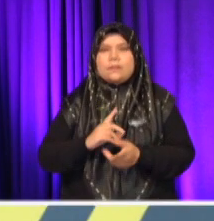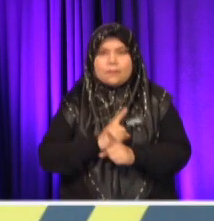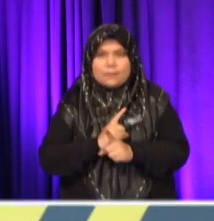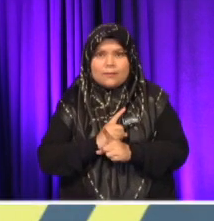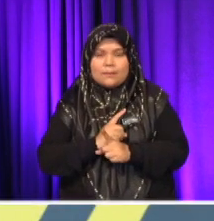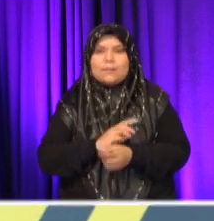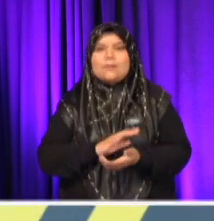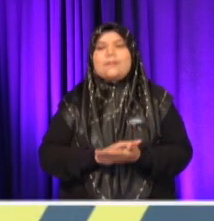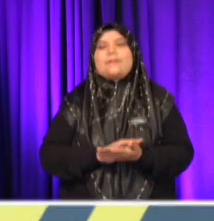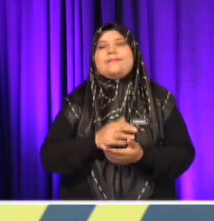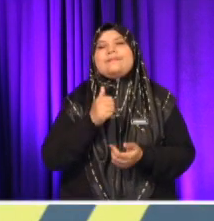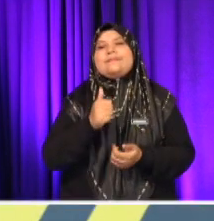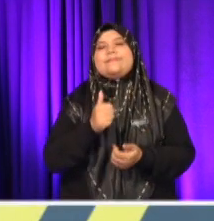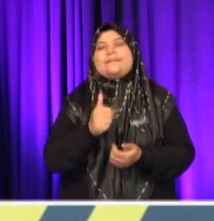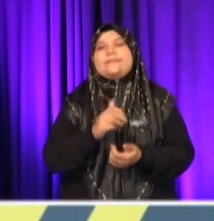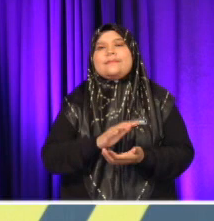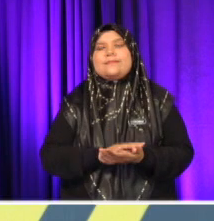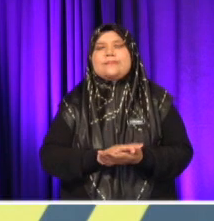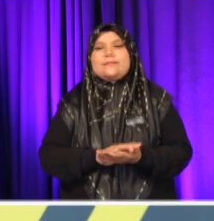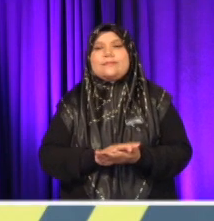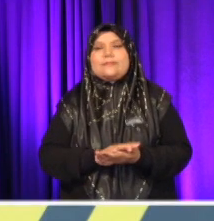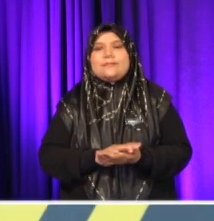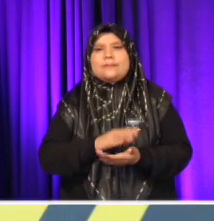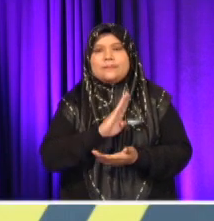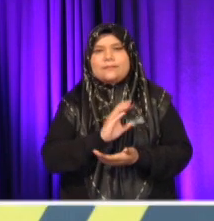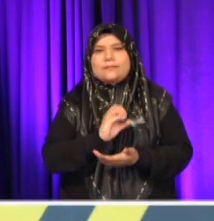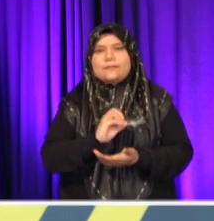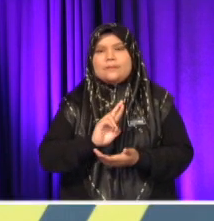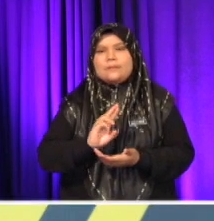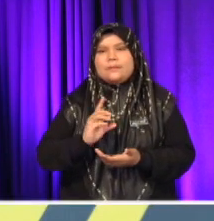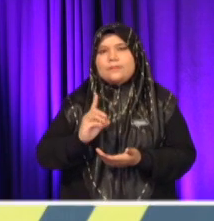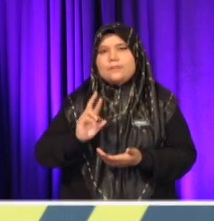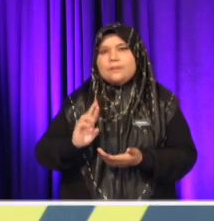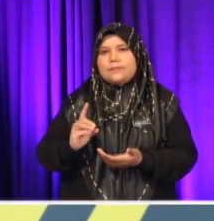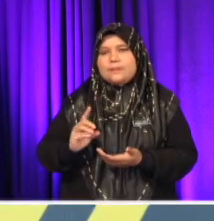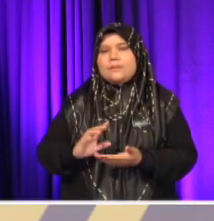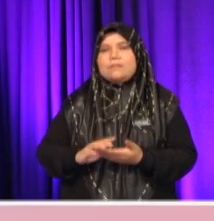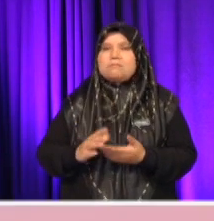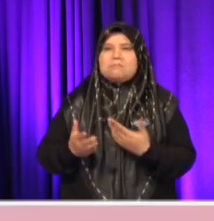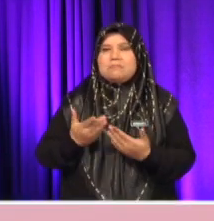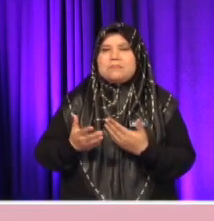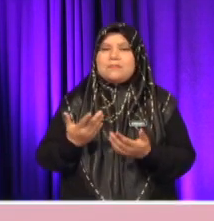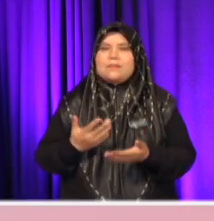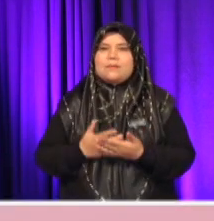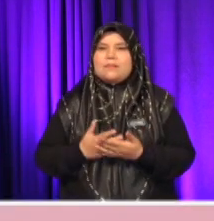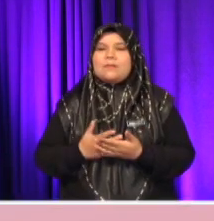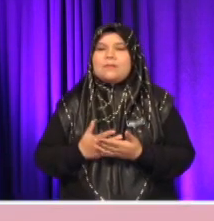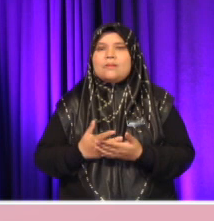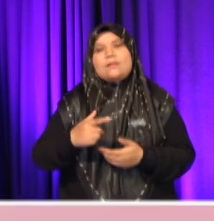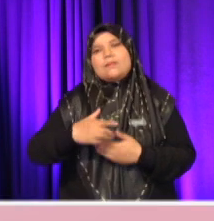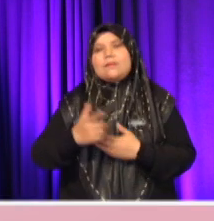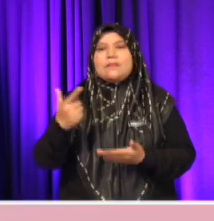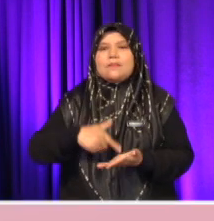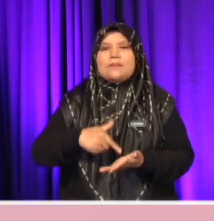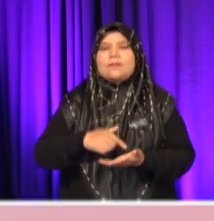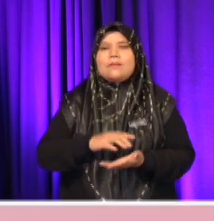fit there? Yes. Yeah. Okay. So I So got 1 mark. it is a board. Okay. Probably that's too easy, Chris. Too easy? Too easy for you. Okay. I can do all. You can